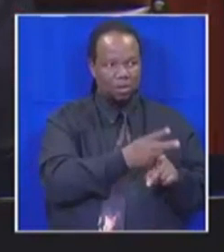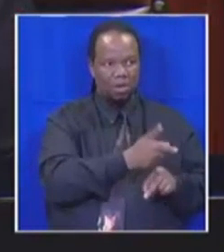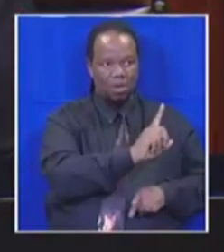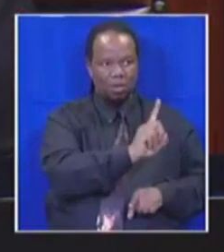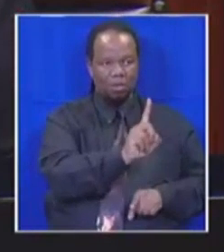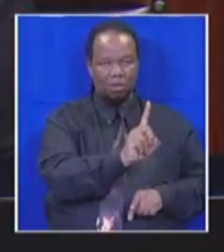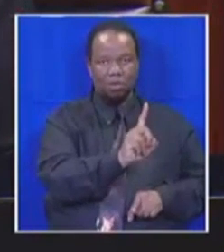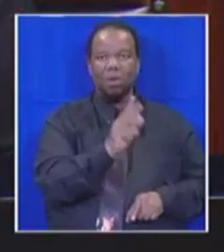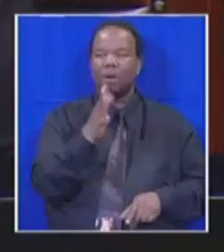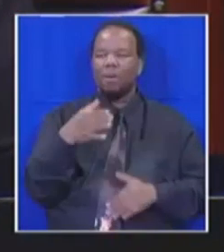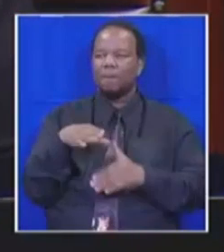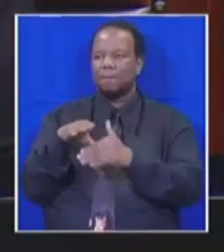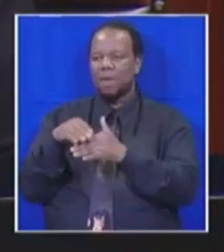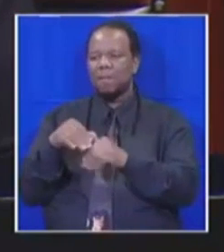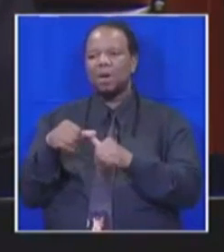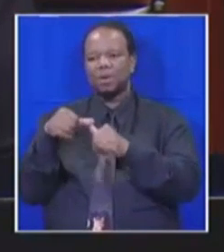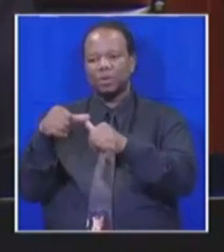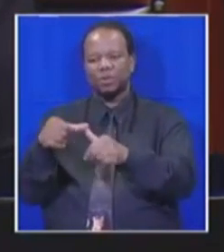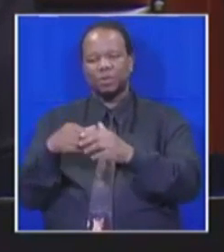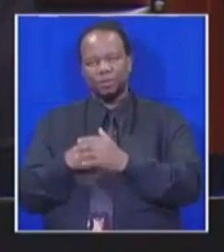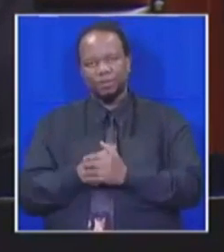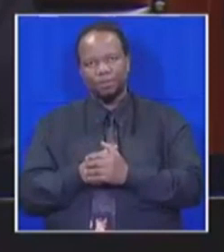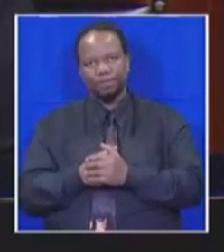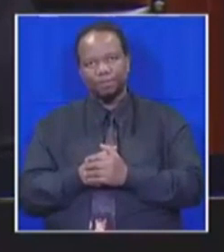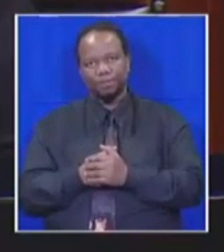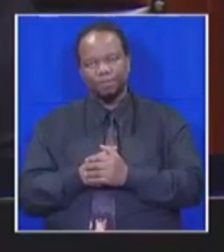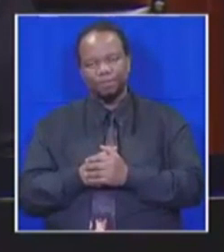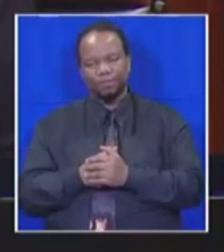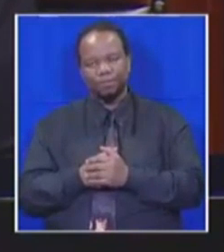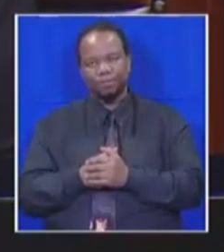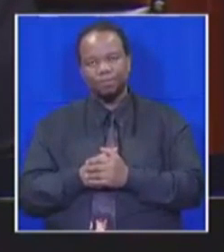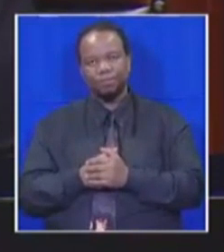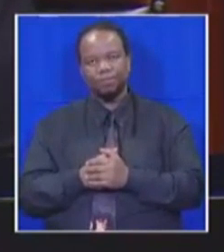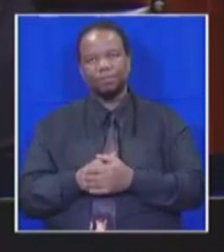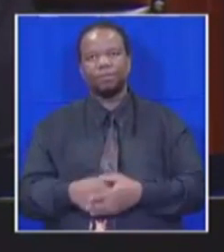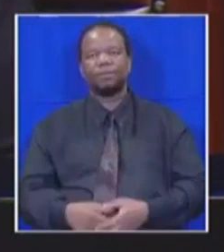order, but don't Continue. repeat that again. Continue, Honorable Member, with your motion.